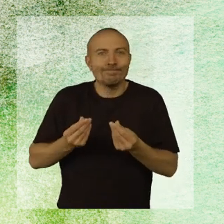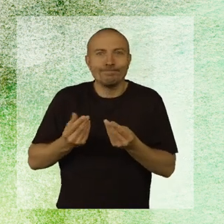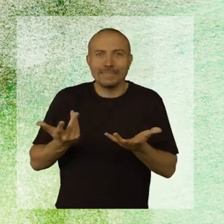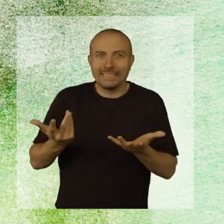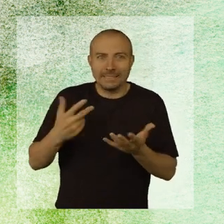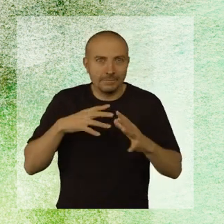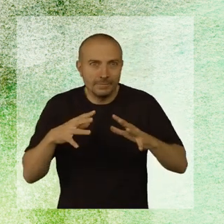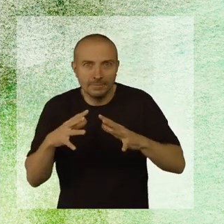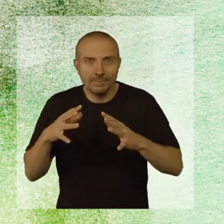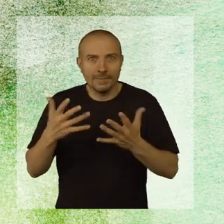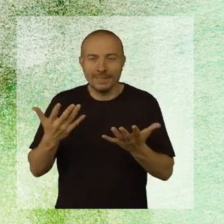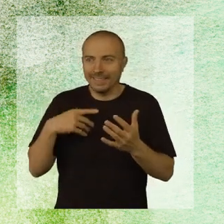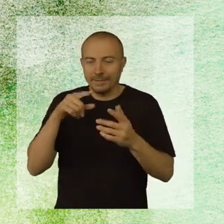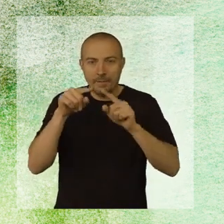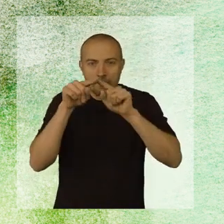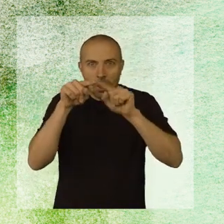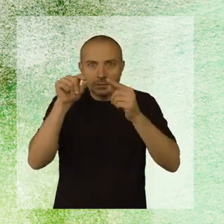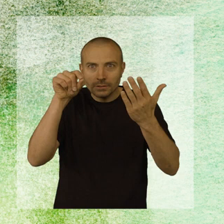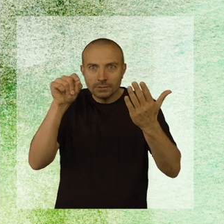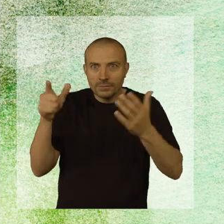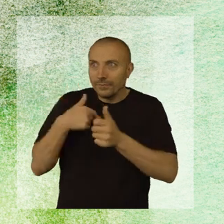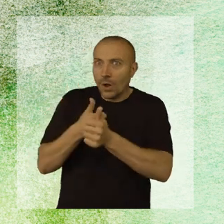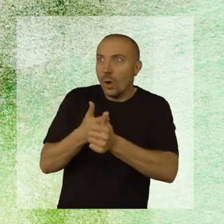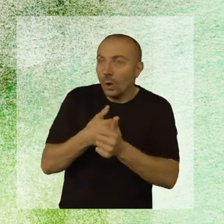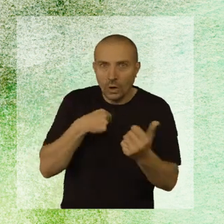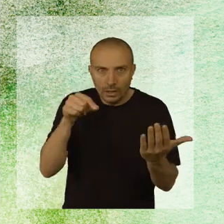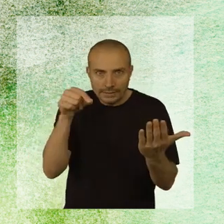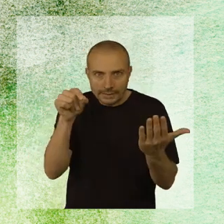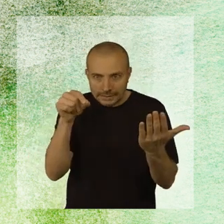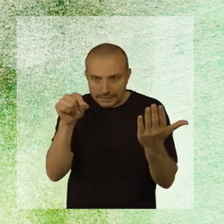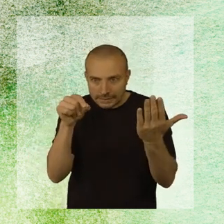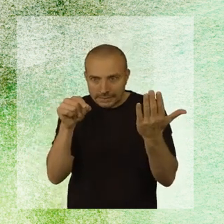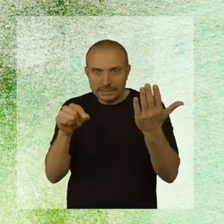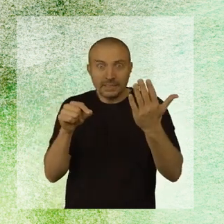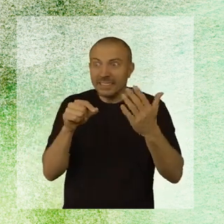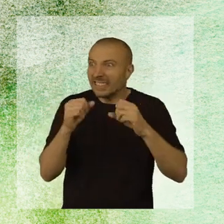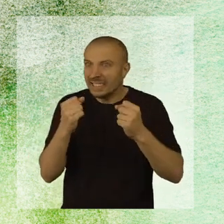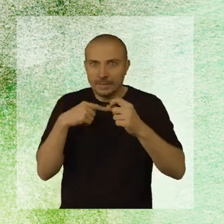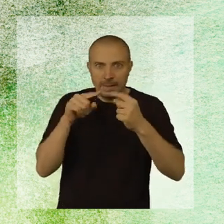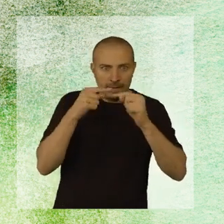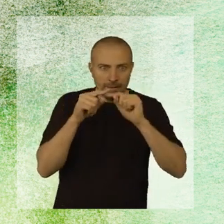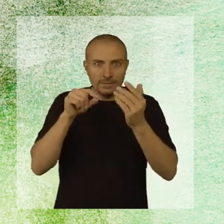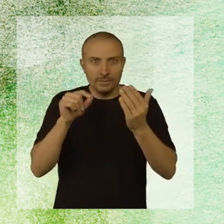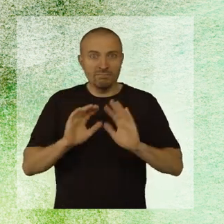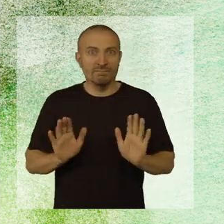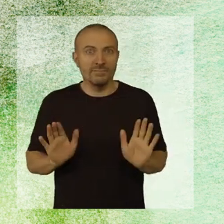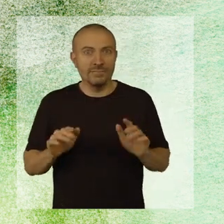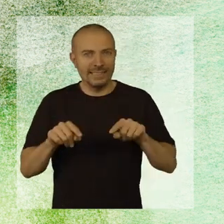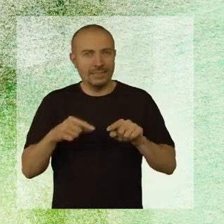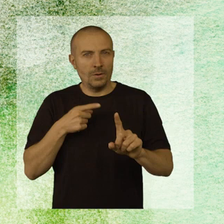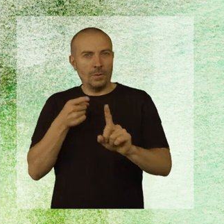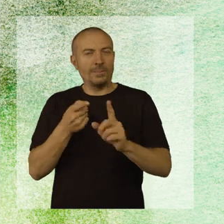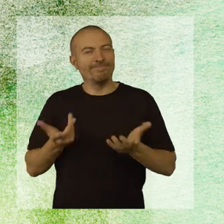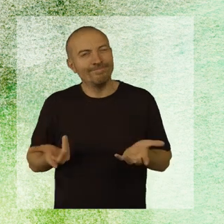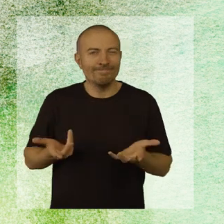got government funding, still we have to tick all the boxes and jump